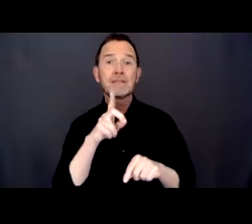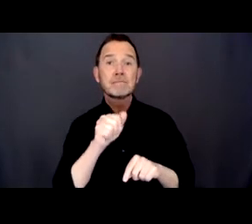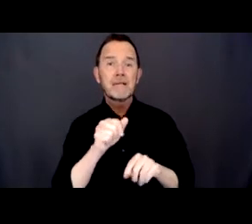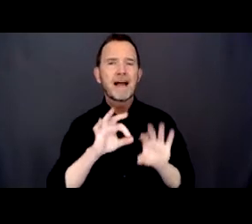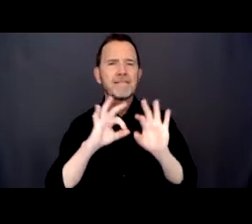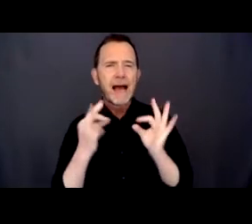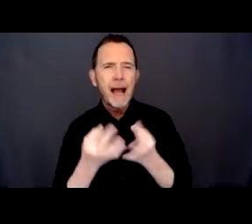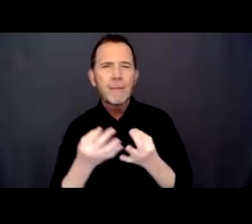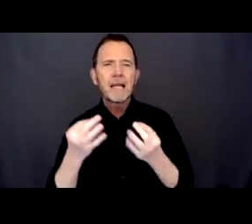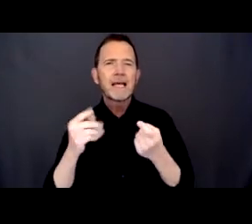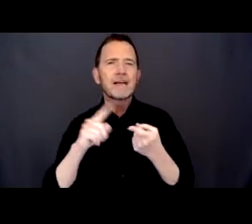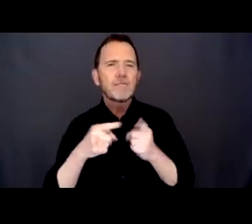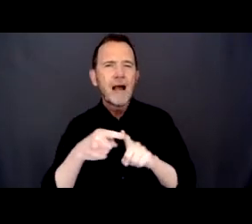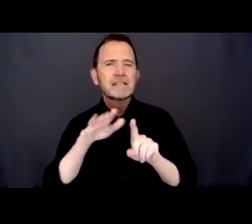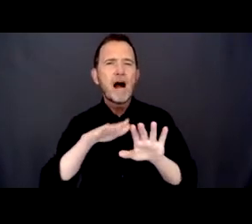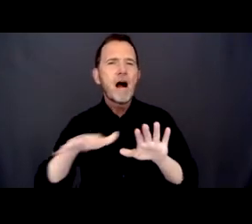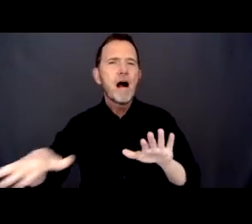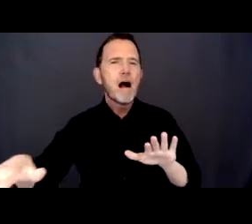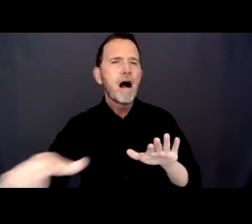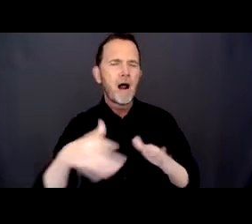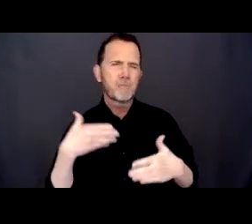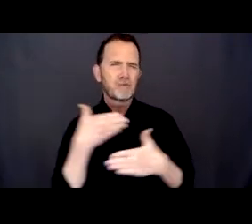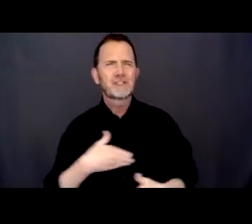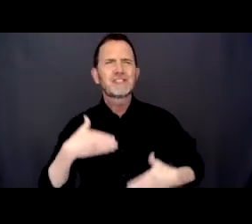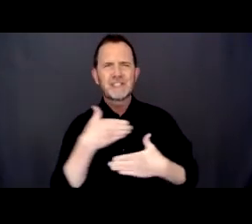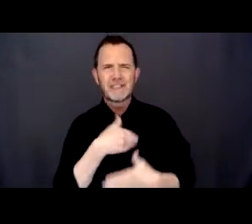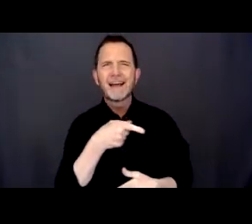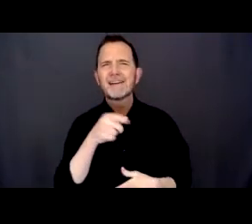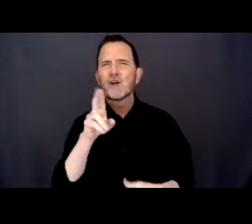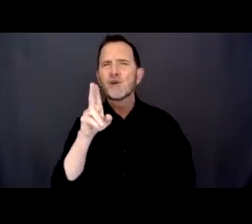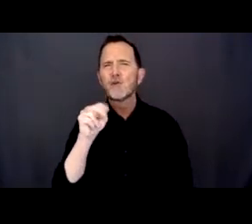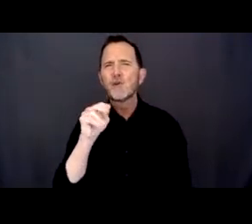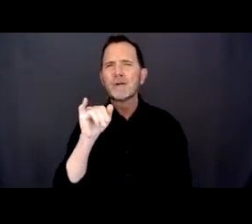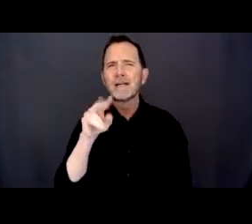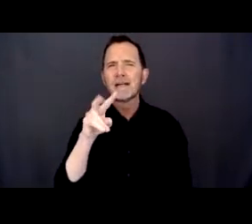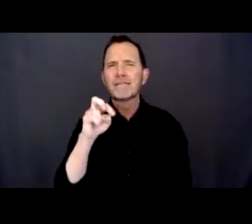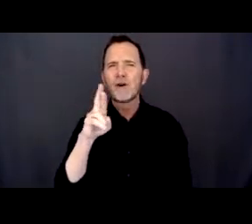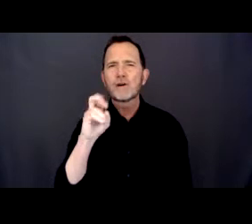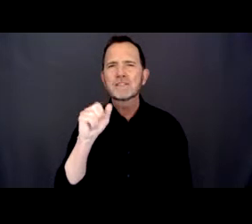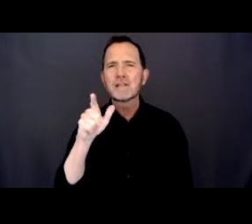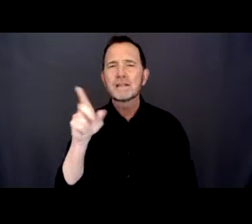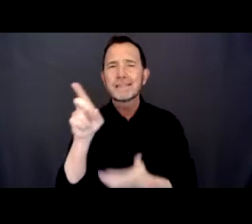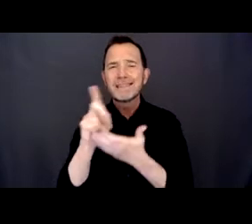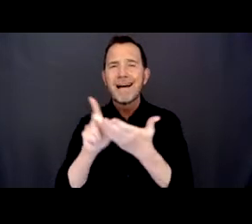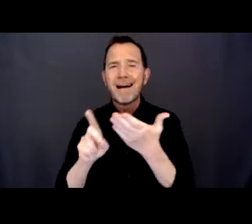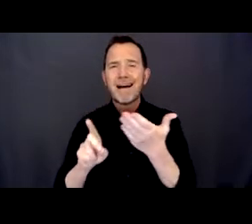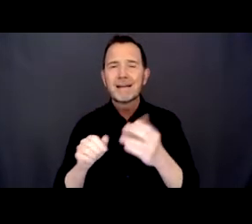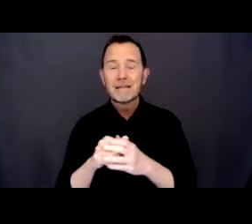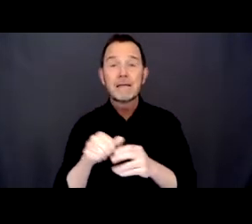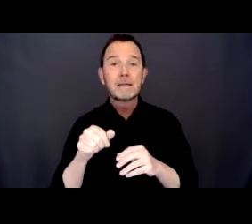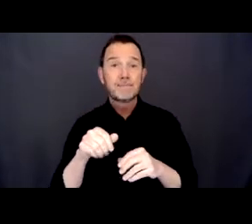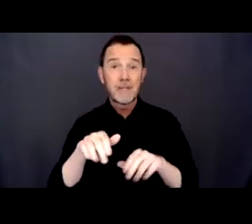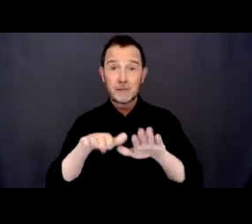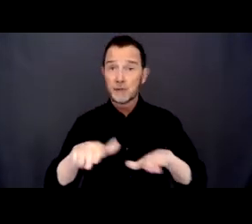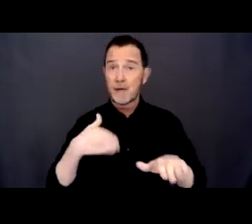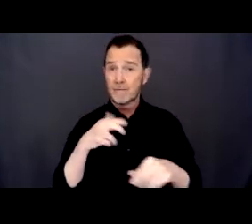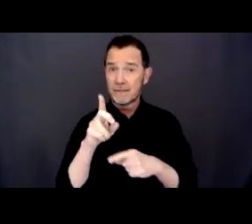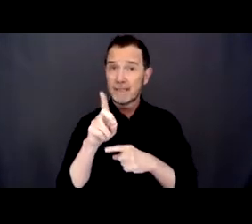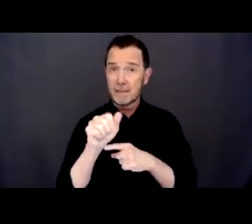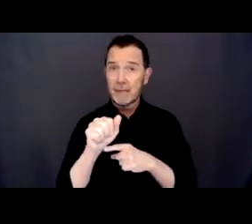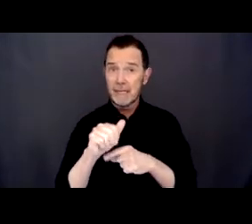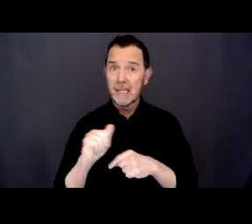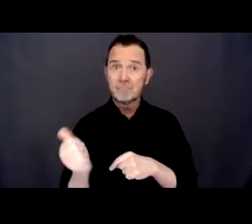universal designs. And this is true across the literature. For instance, in education, children with disabilities who participate in